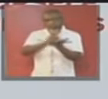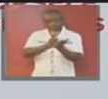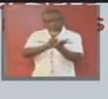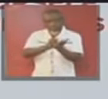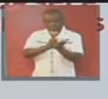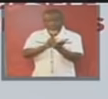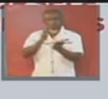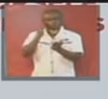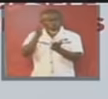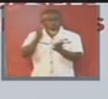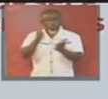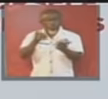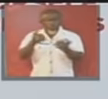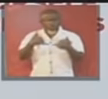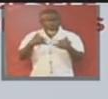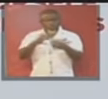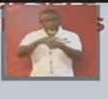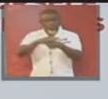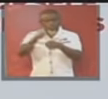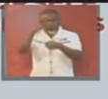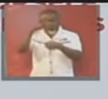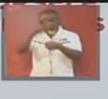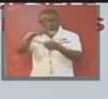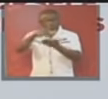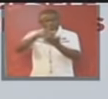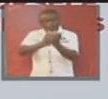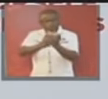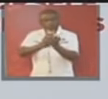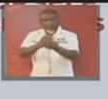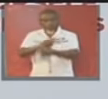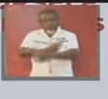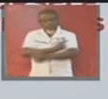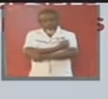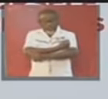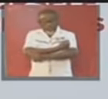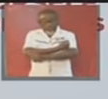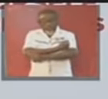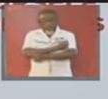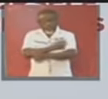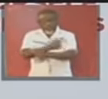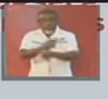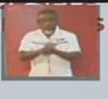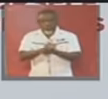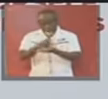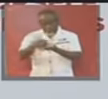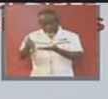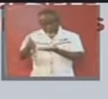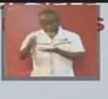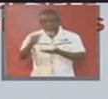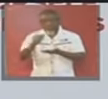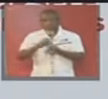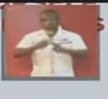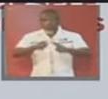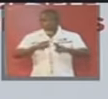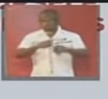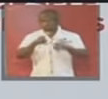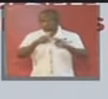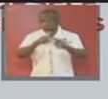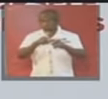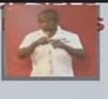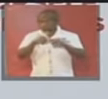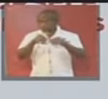the cost of some of the vaccines to purchase, but of course, as we get to know the price